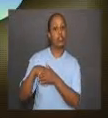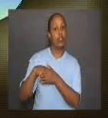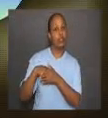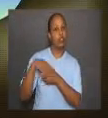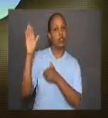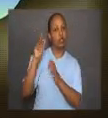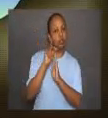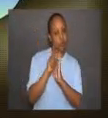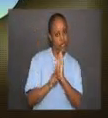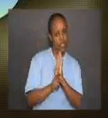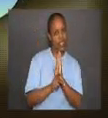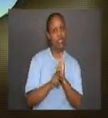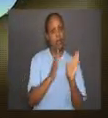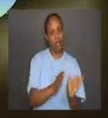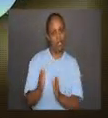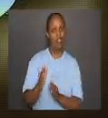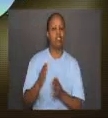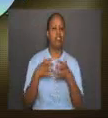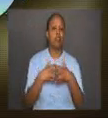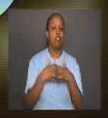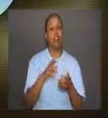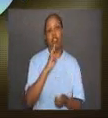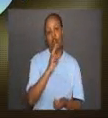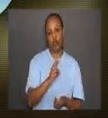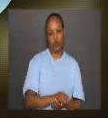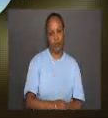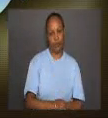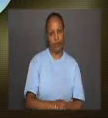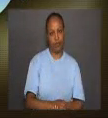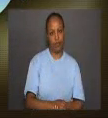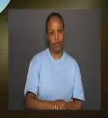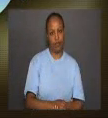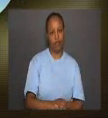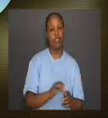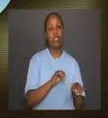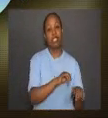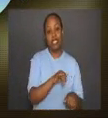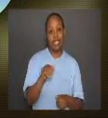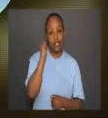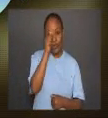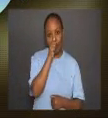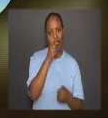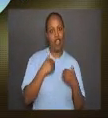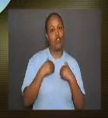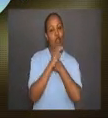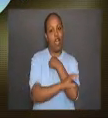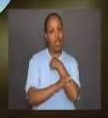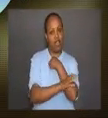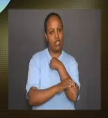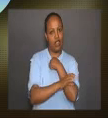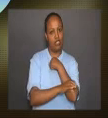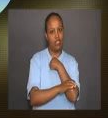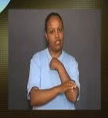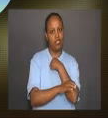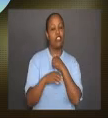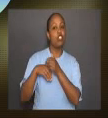of foreign policy. A country, such as Ethiopia, has to have